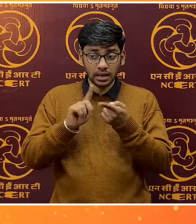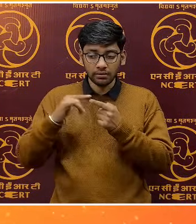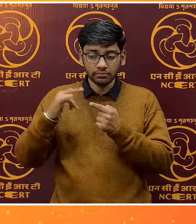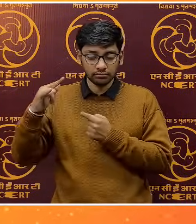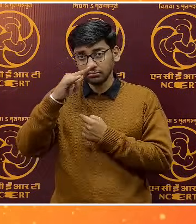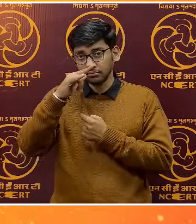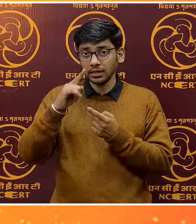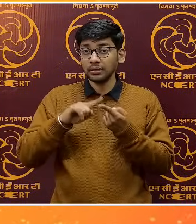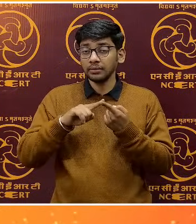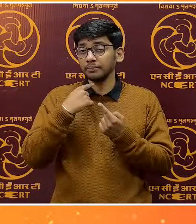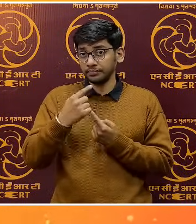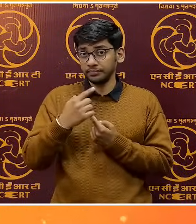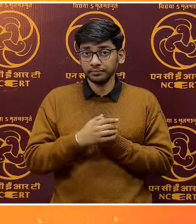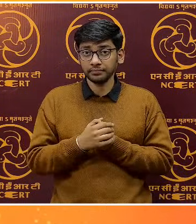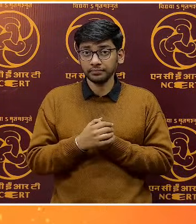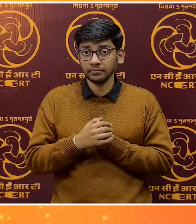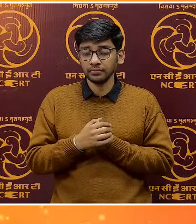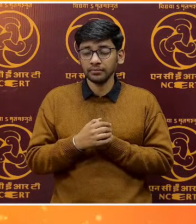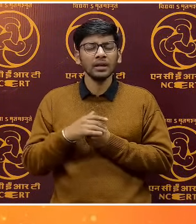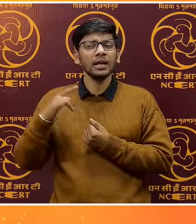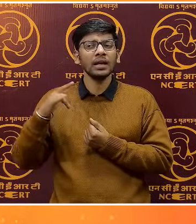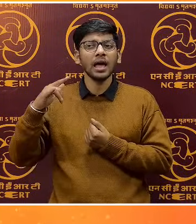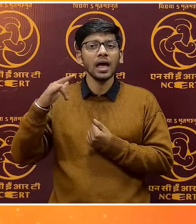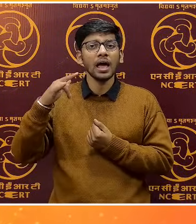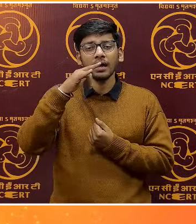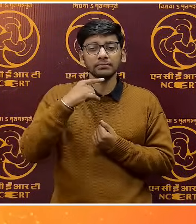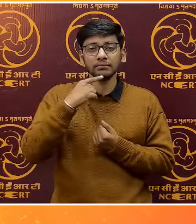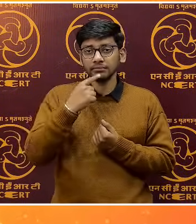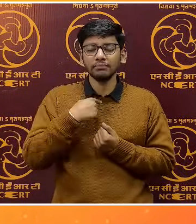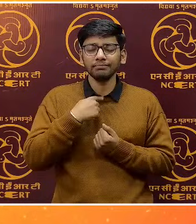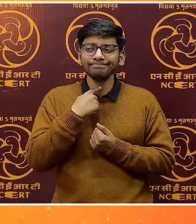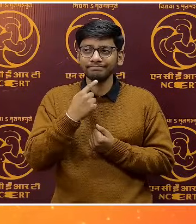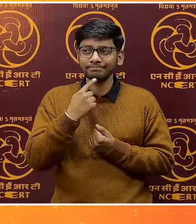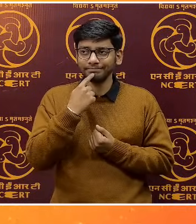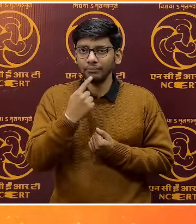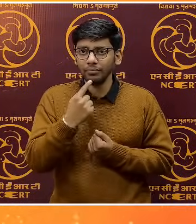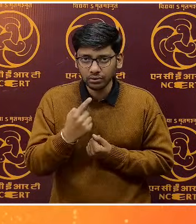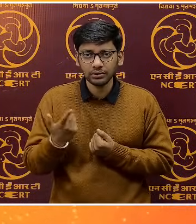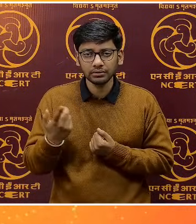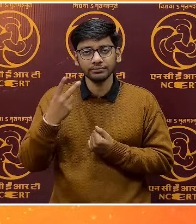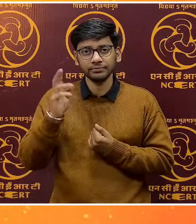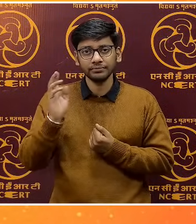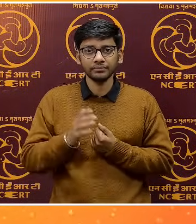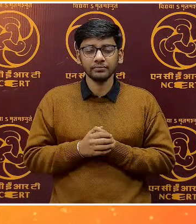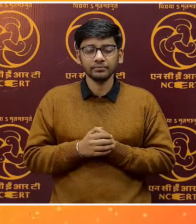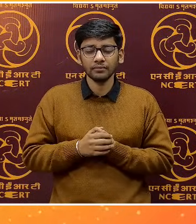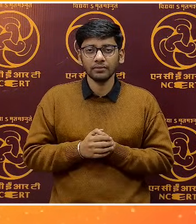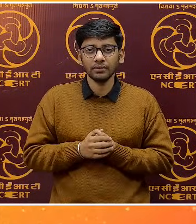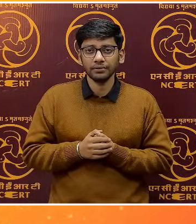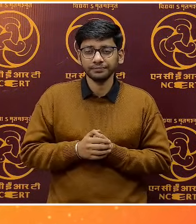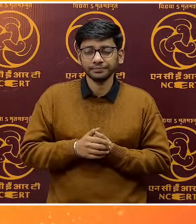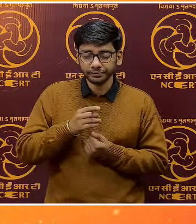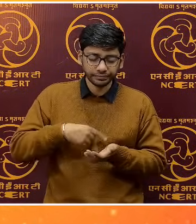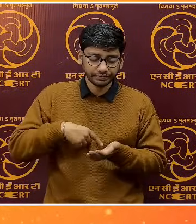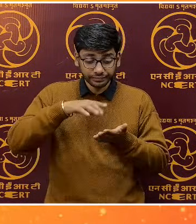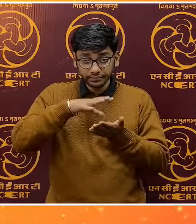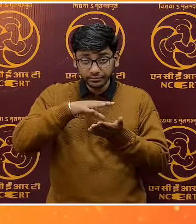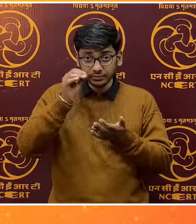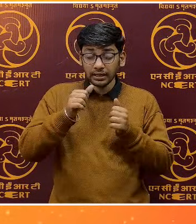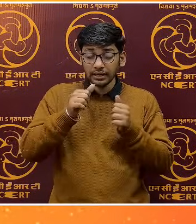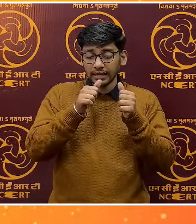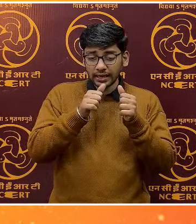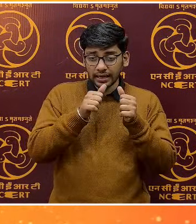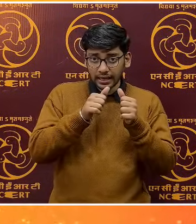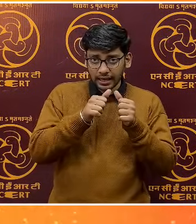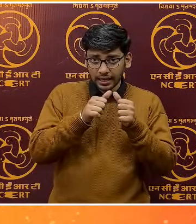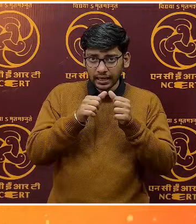and regarding that sound, it's aeroplane. Okay, that's how you read. That's how you learn to read. So from A to